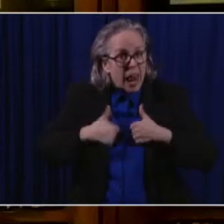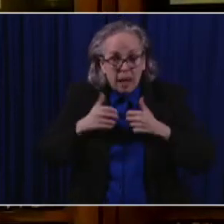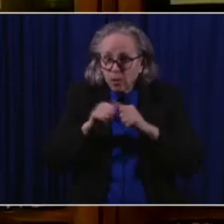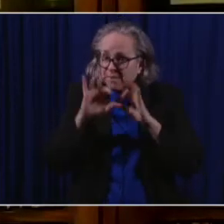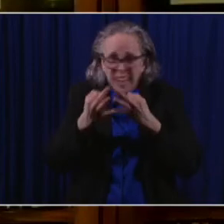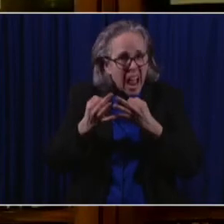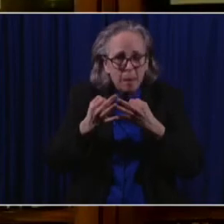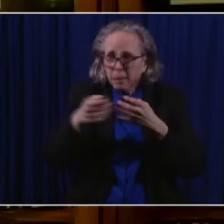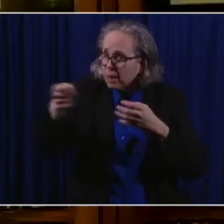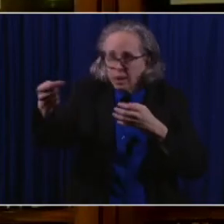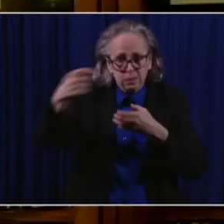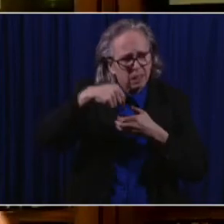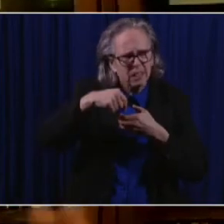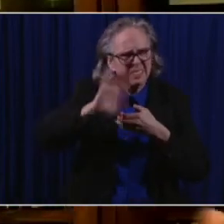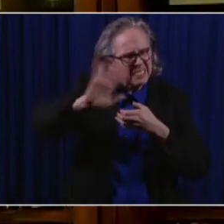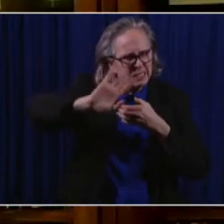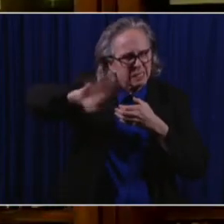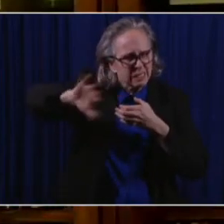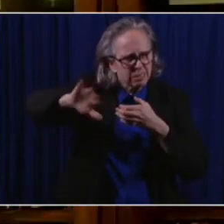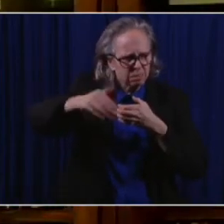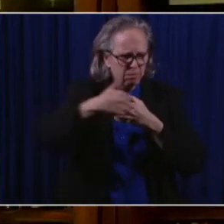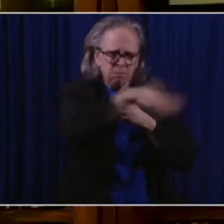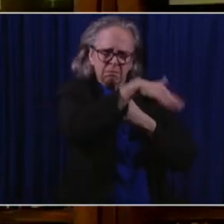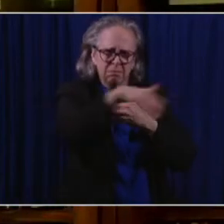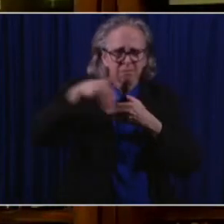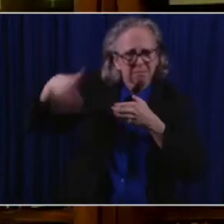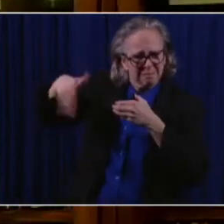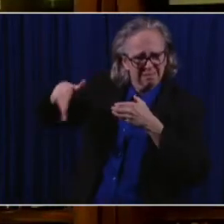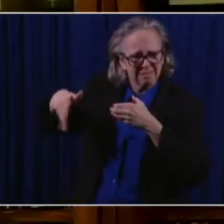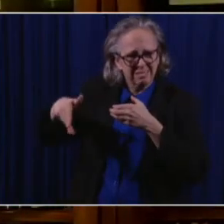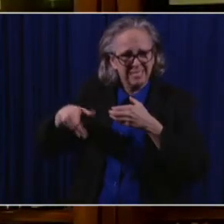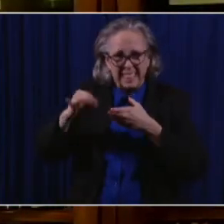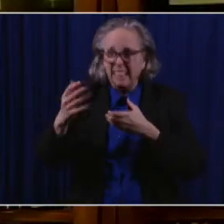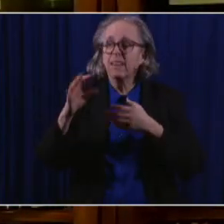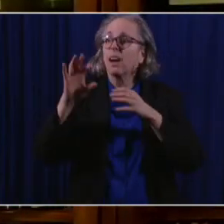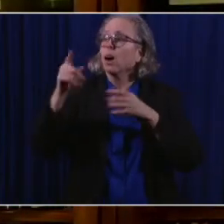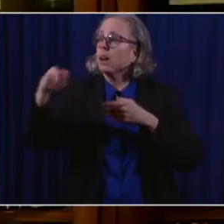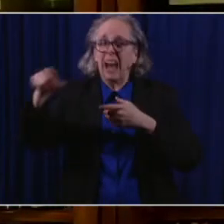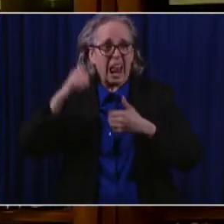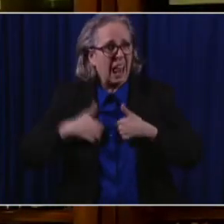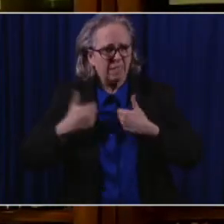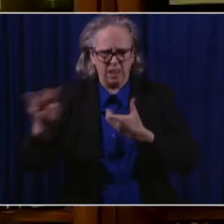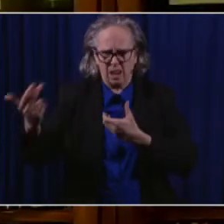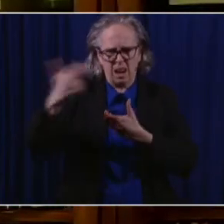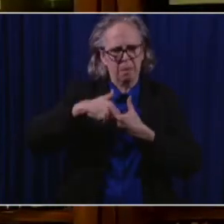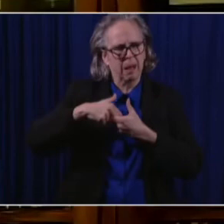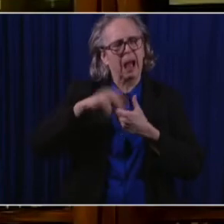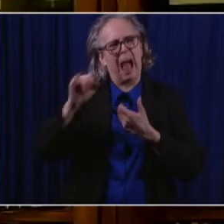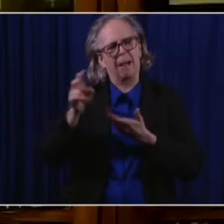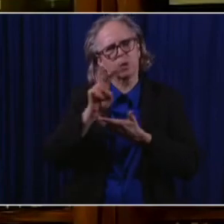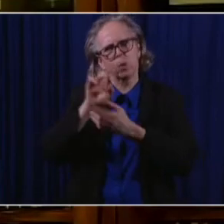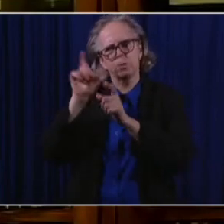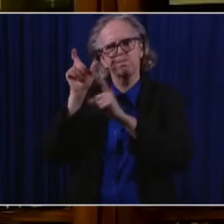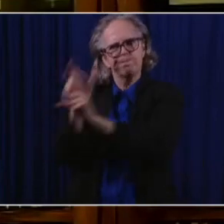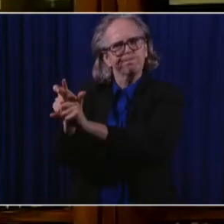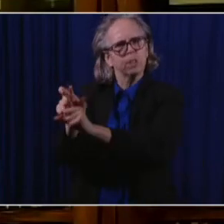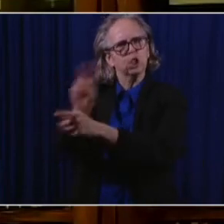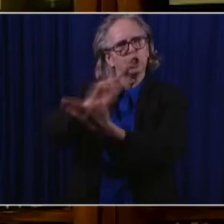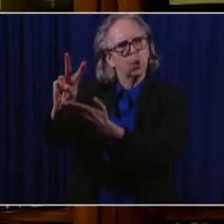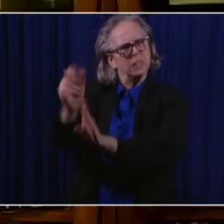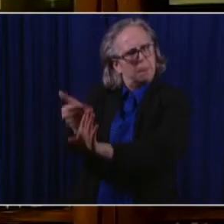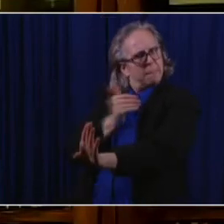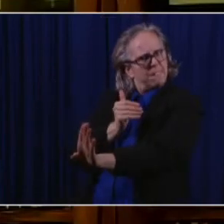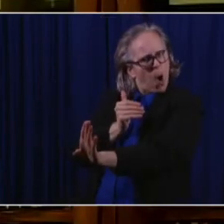house. That's the best practice to make sure that they aren't bringing their whole bubble with them. And anything that might be unsafe, to your point with the